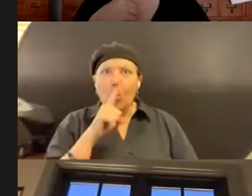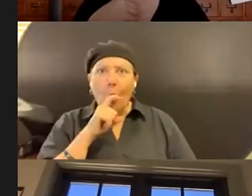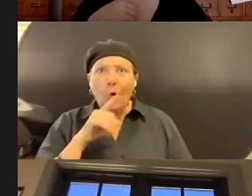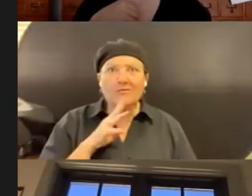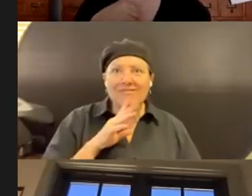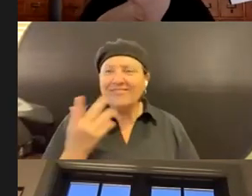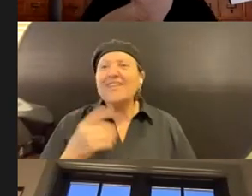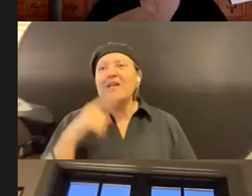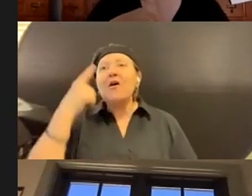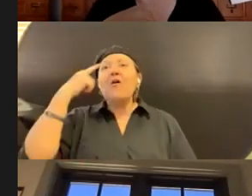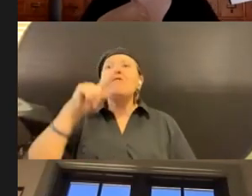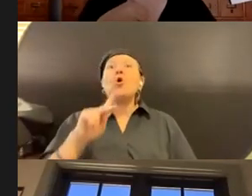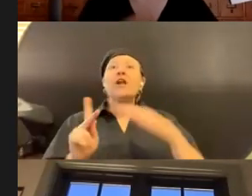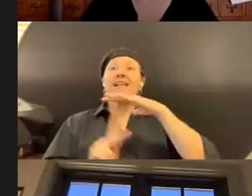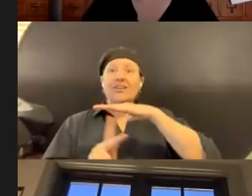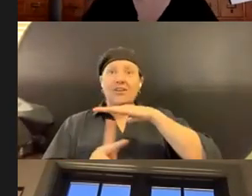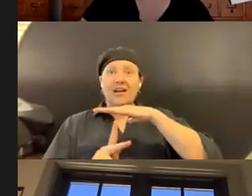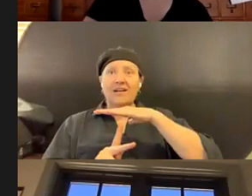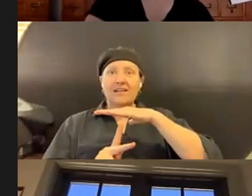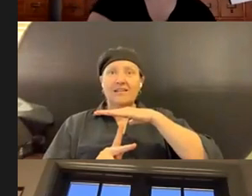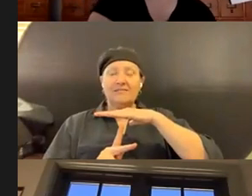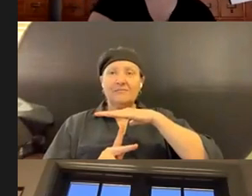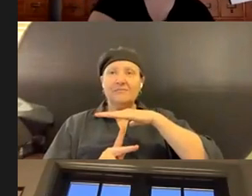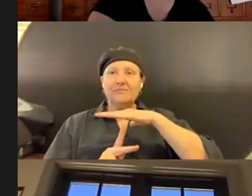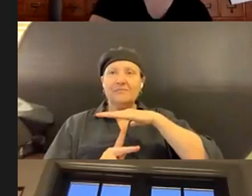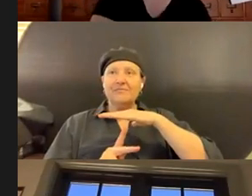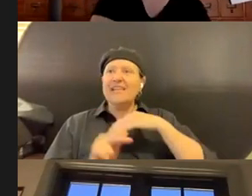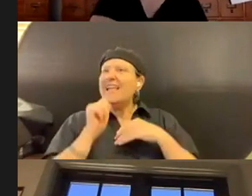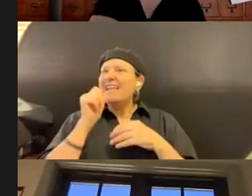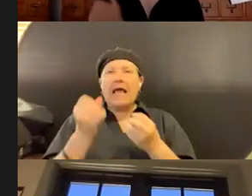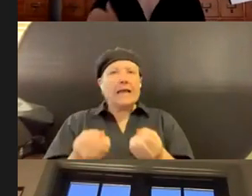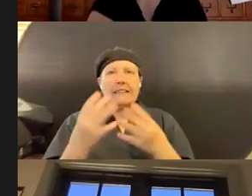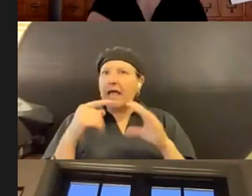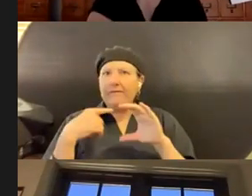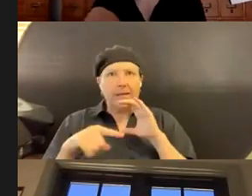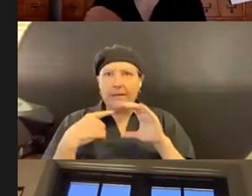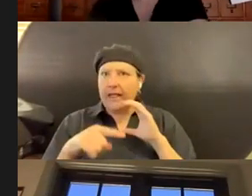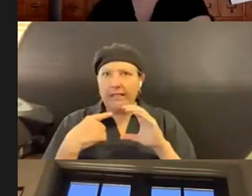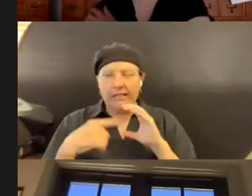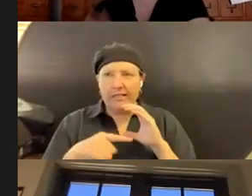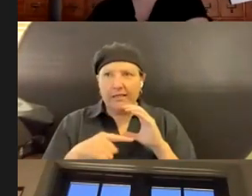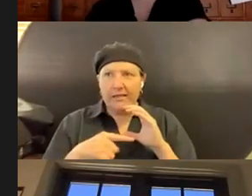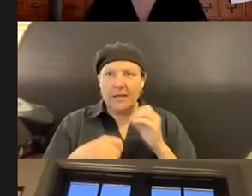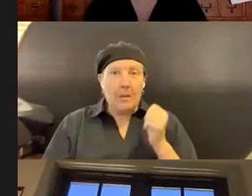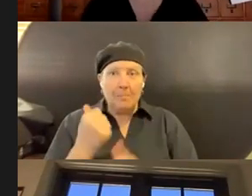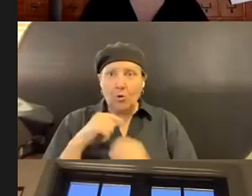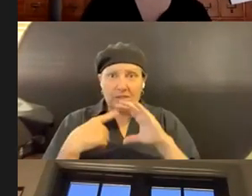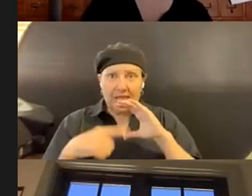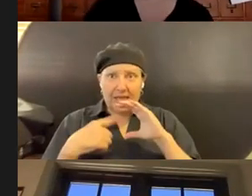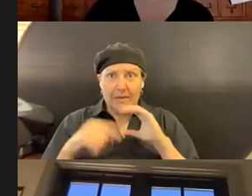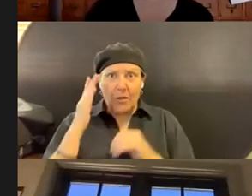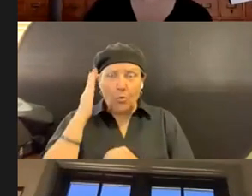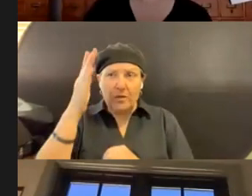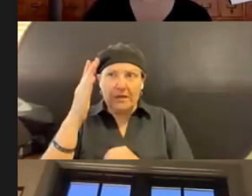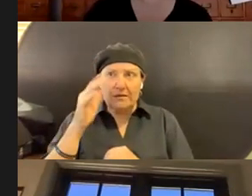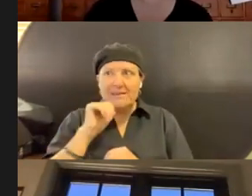So for kindergarten, there won't be a lot of email usage. Most of the emailing will be through, not